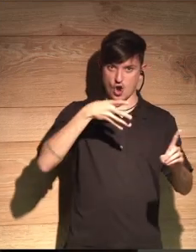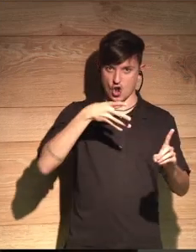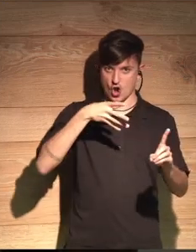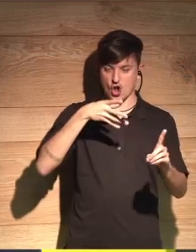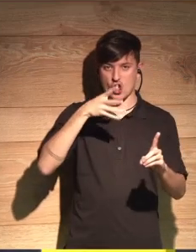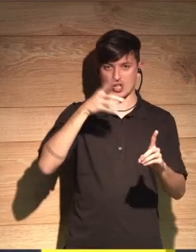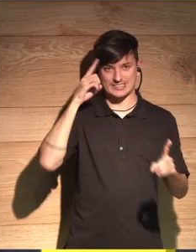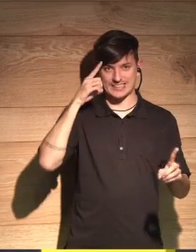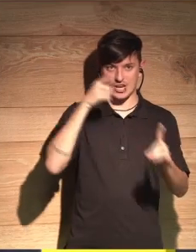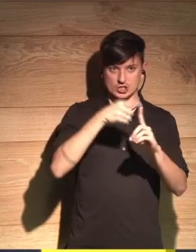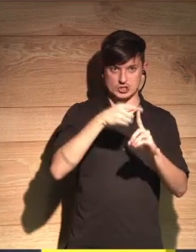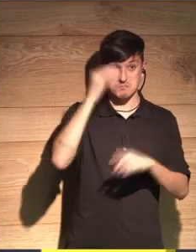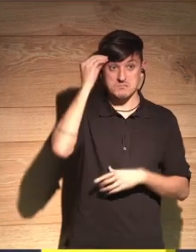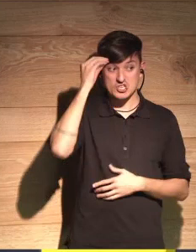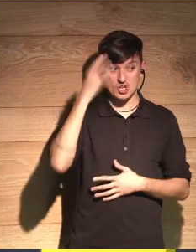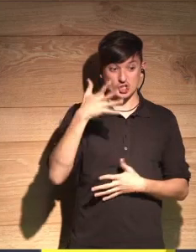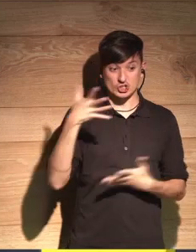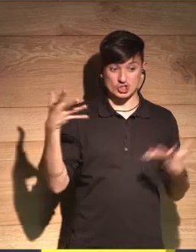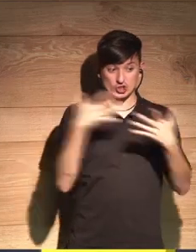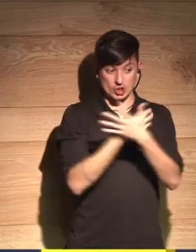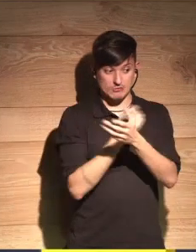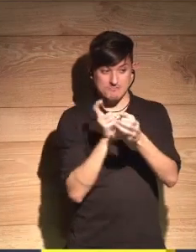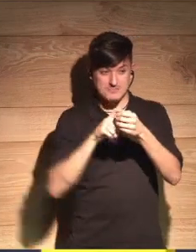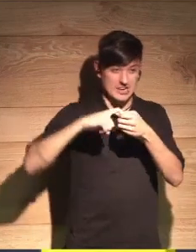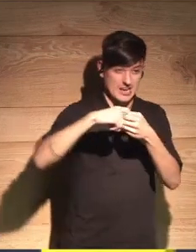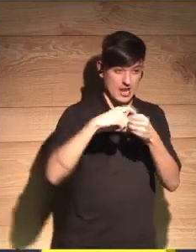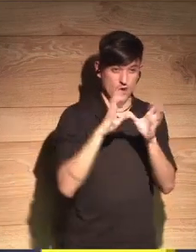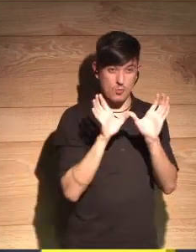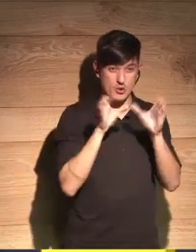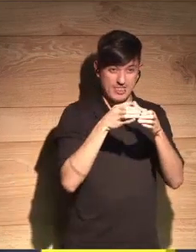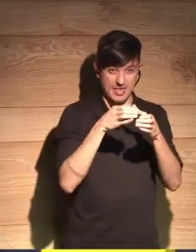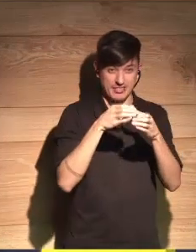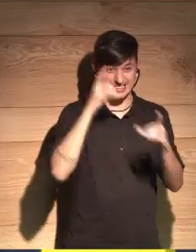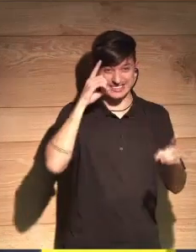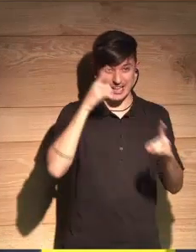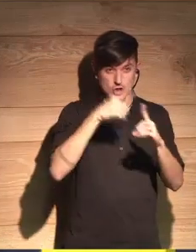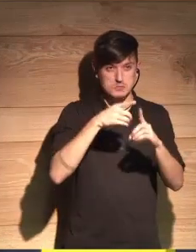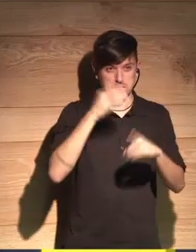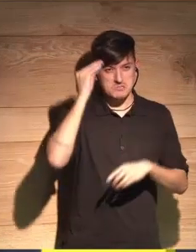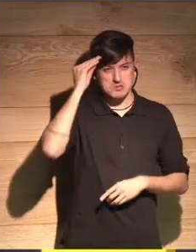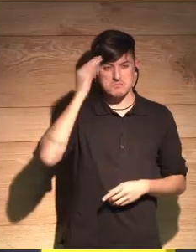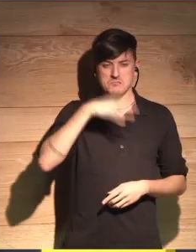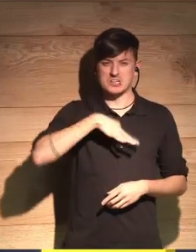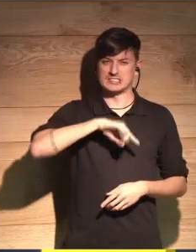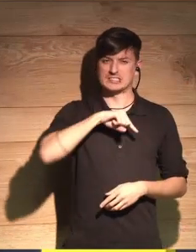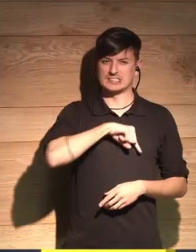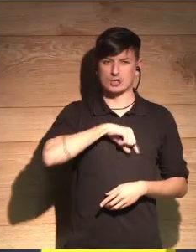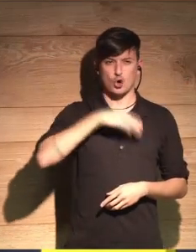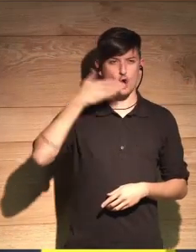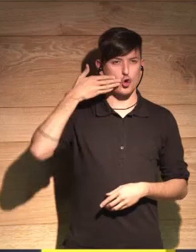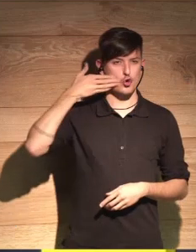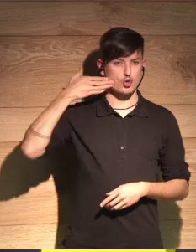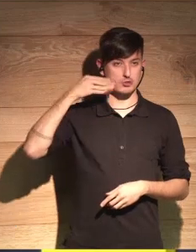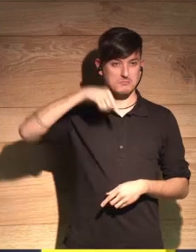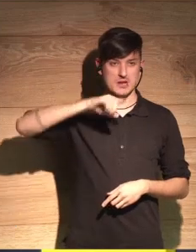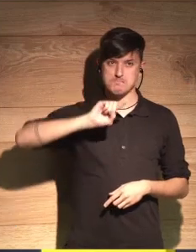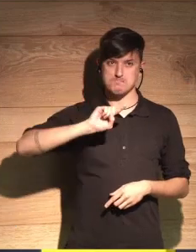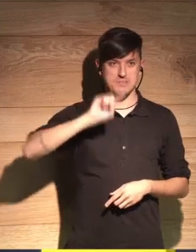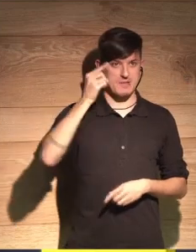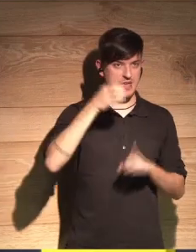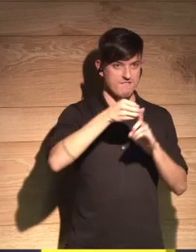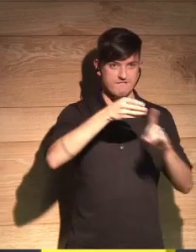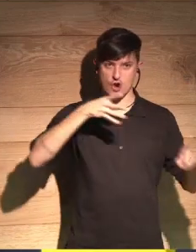that everybody that is part of a Telos community can be really proud of this first